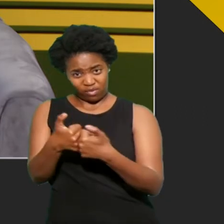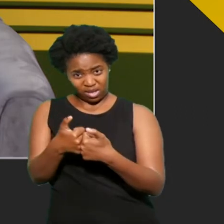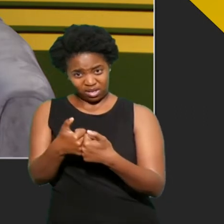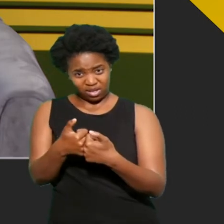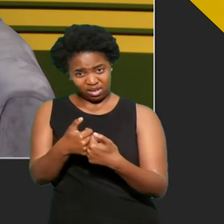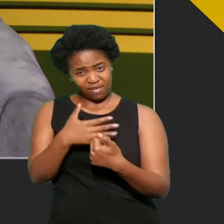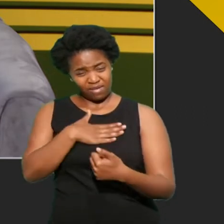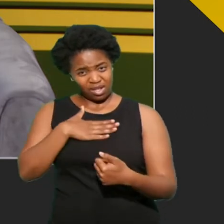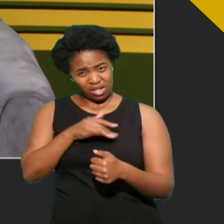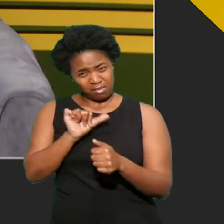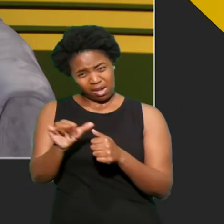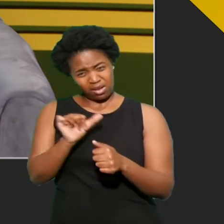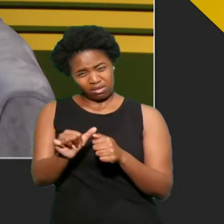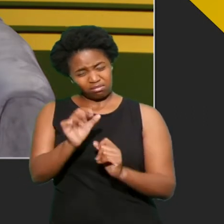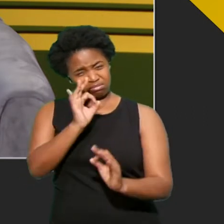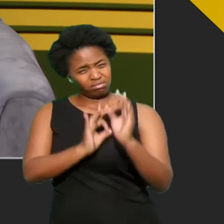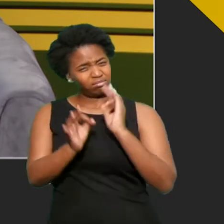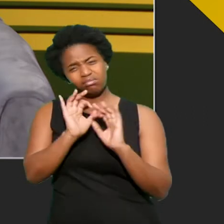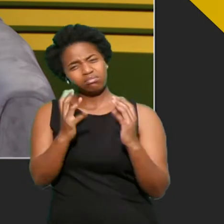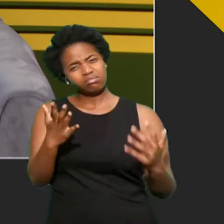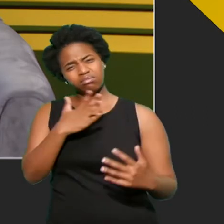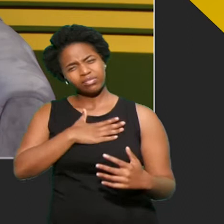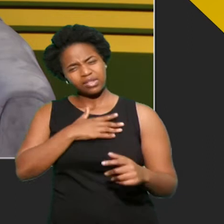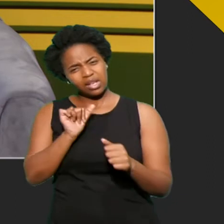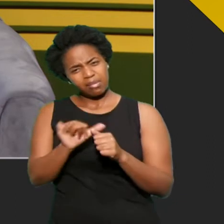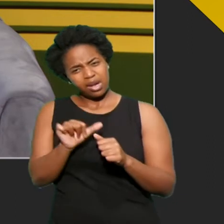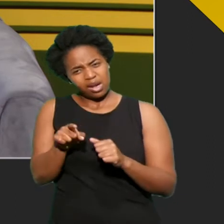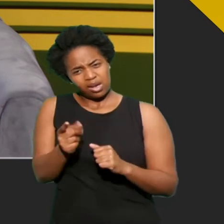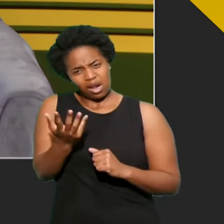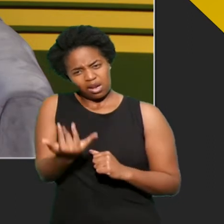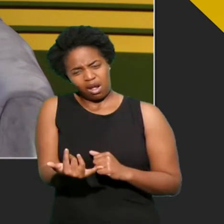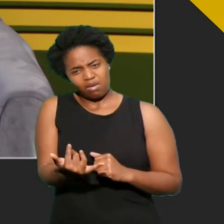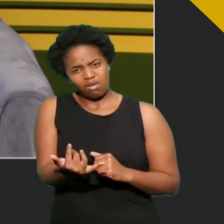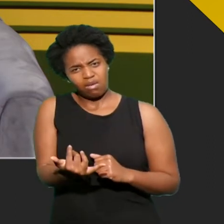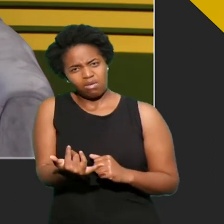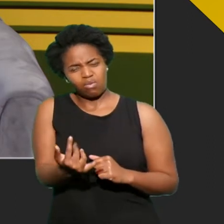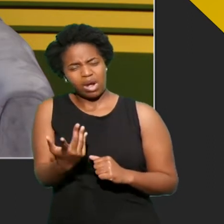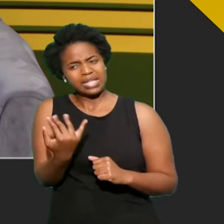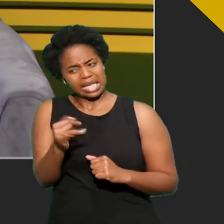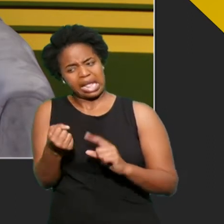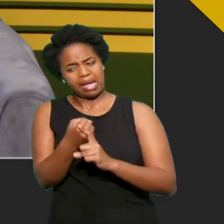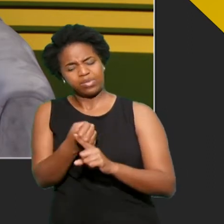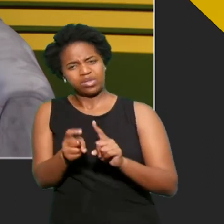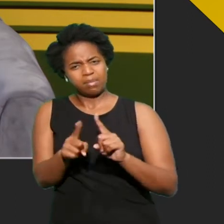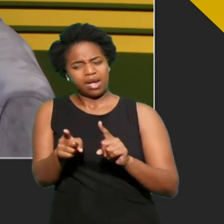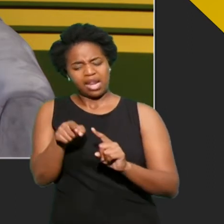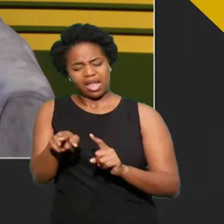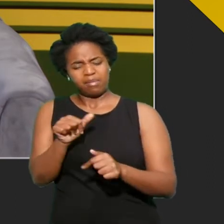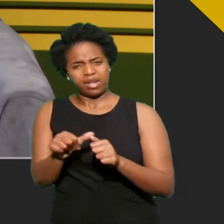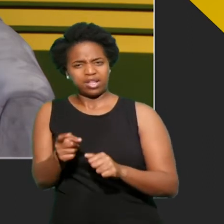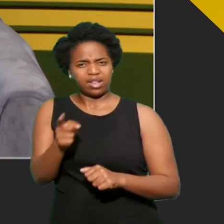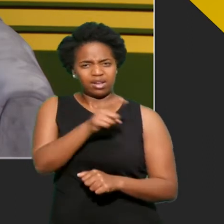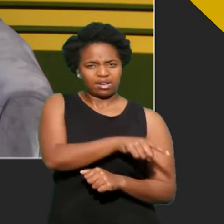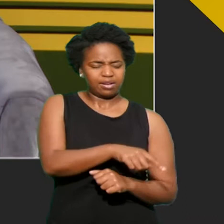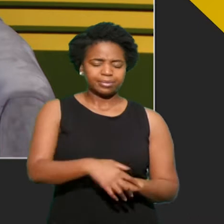you really feel? Angifuna ukuthi usichazele ukuthi why do you feel it's better now in the type of abuse that you are getting? I